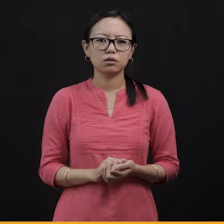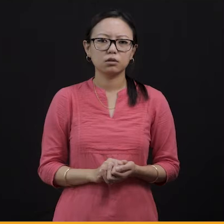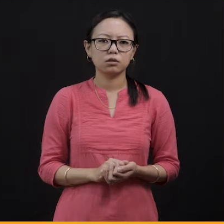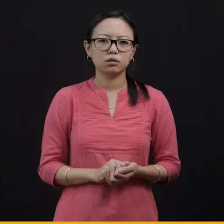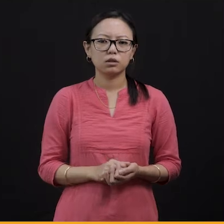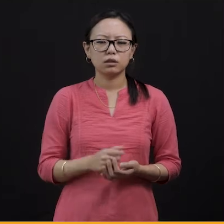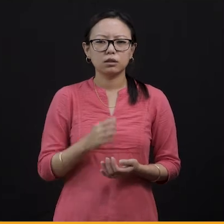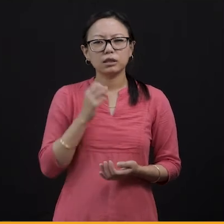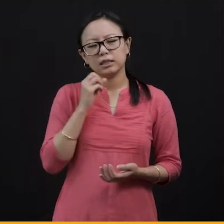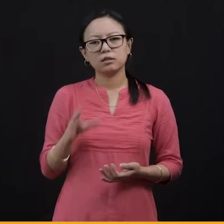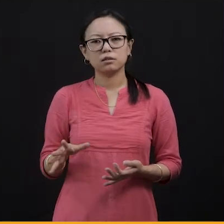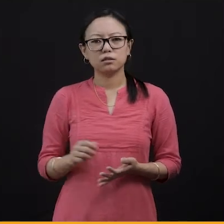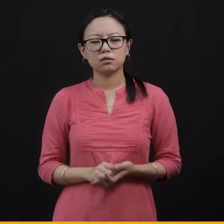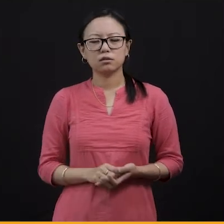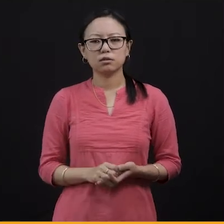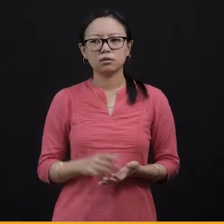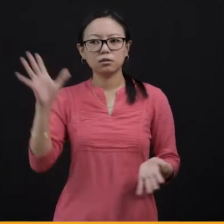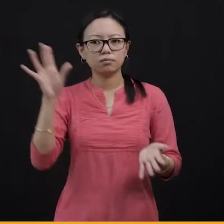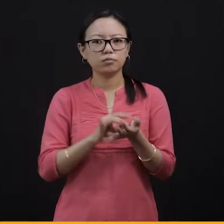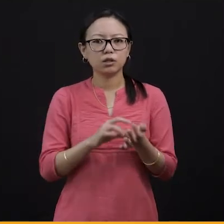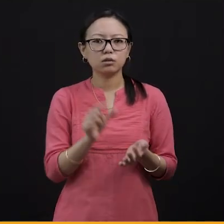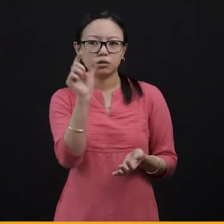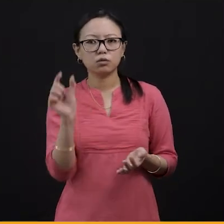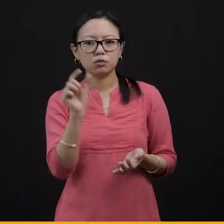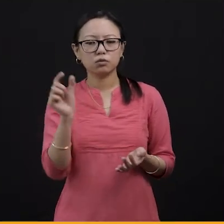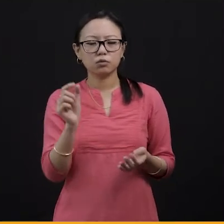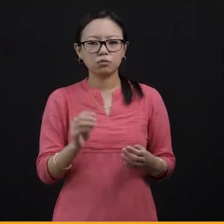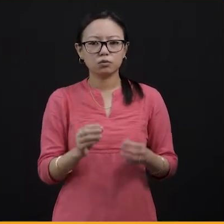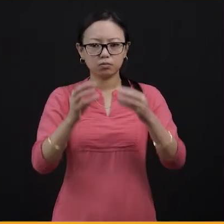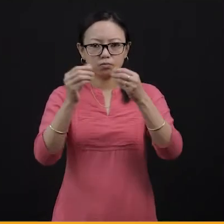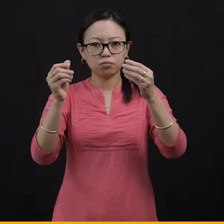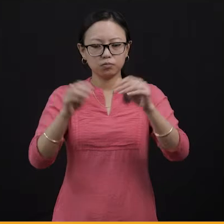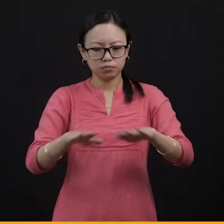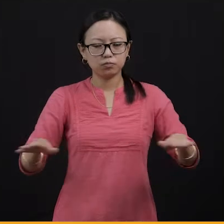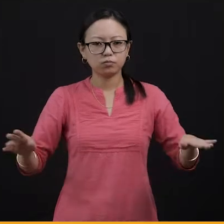Okay, we have to rub the magnet. We have to rub the soil with the magnet.